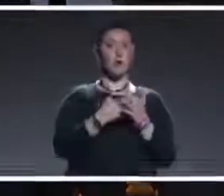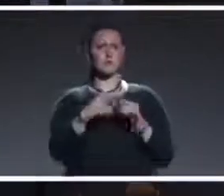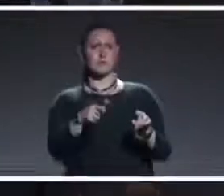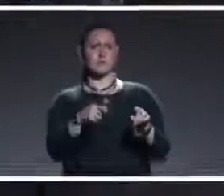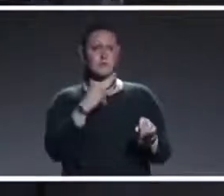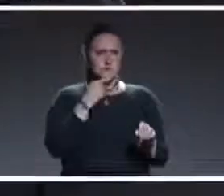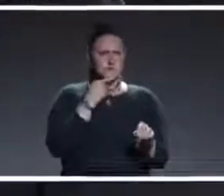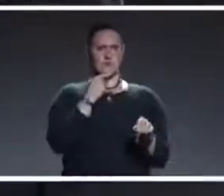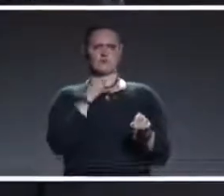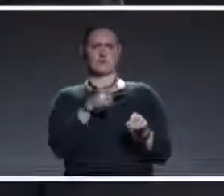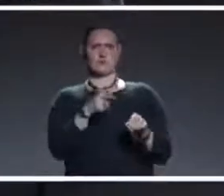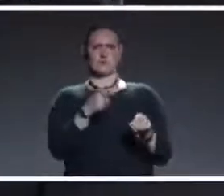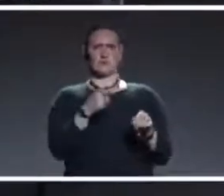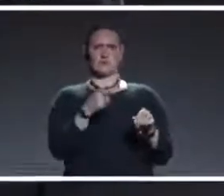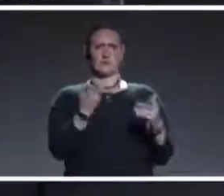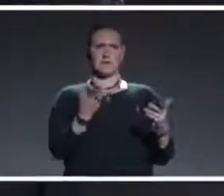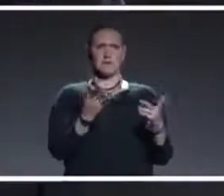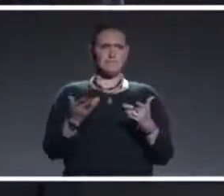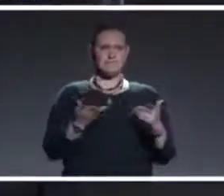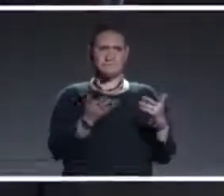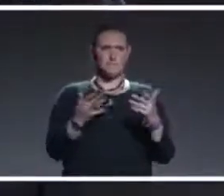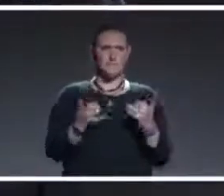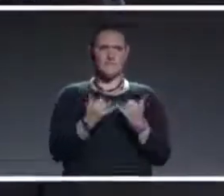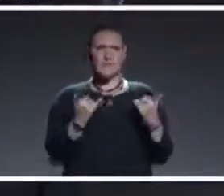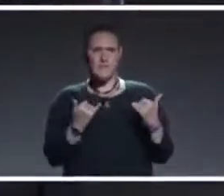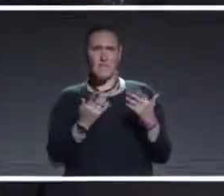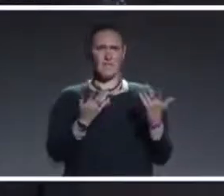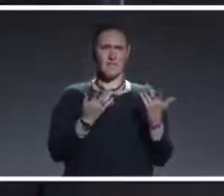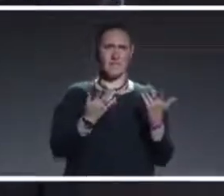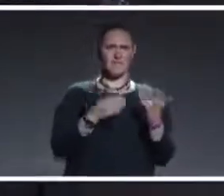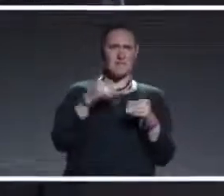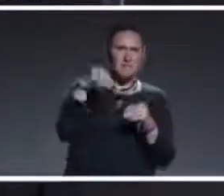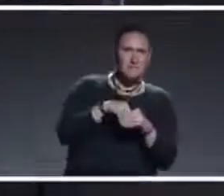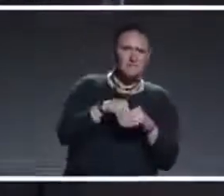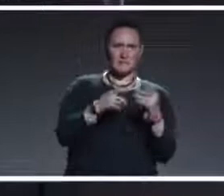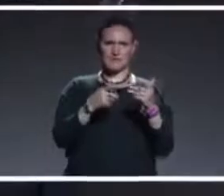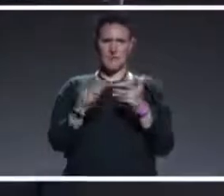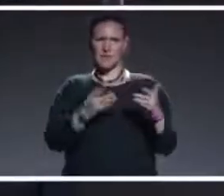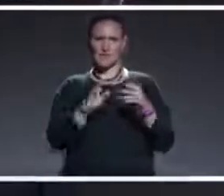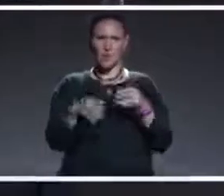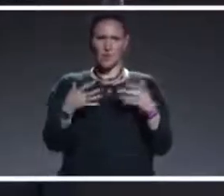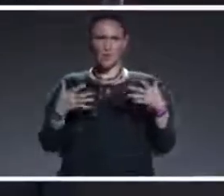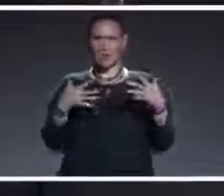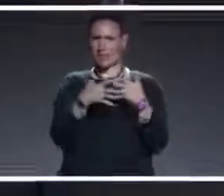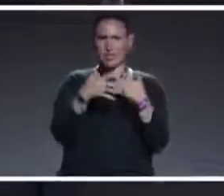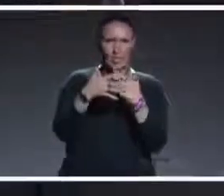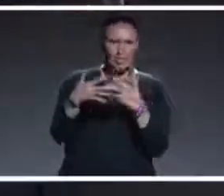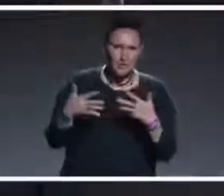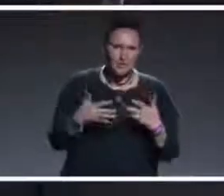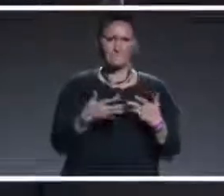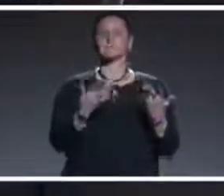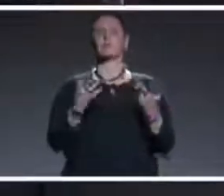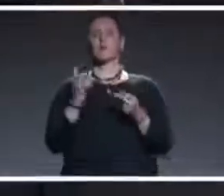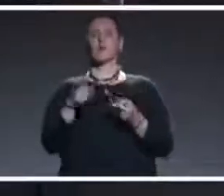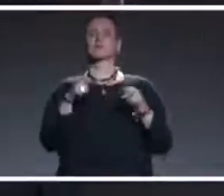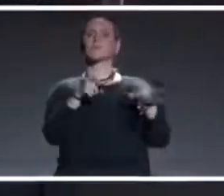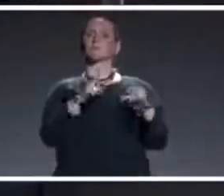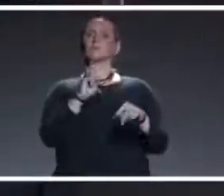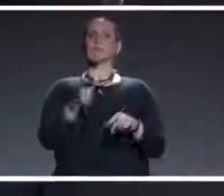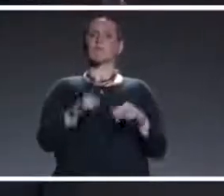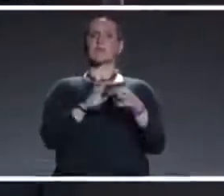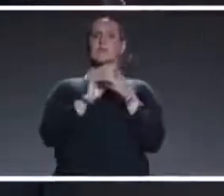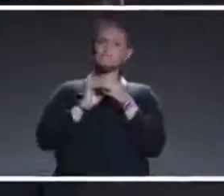strange repeating hall of mirrors ruts, and it's kind of inescapable that then it's based on something